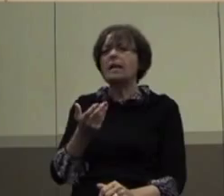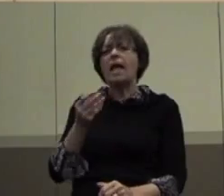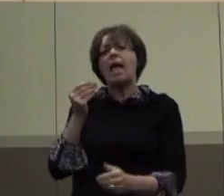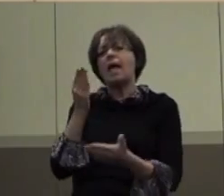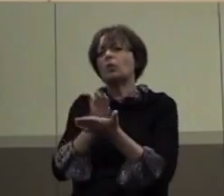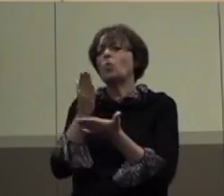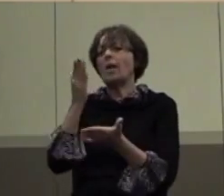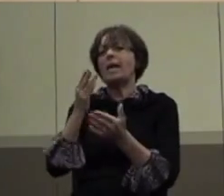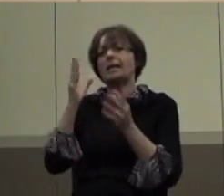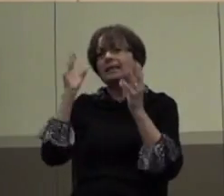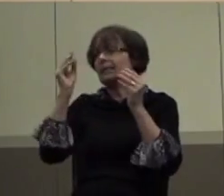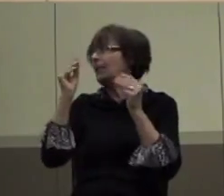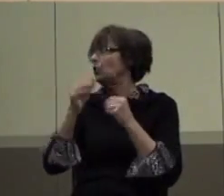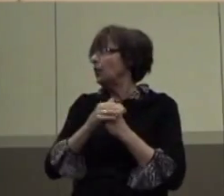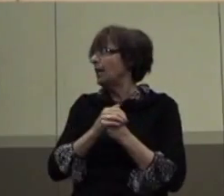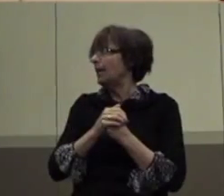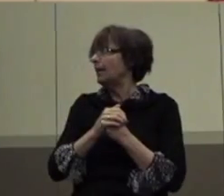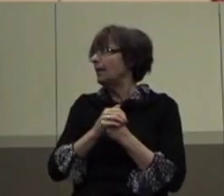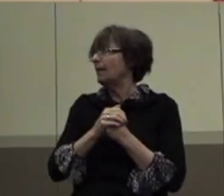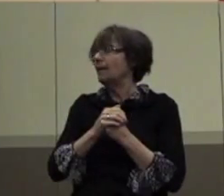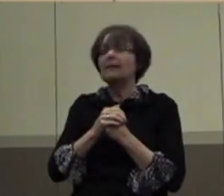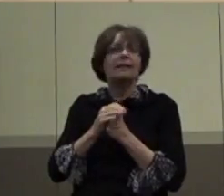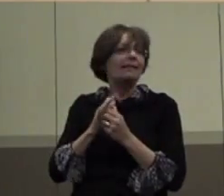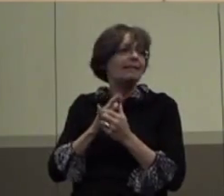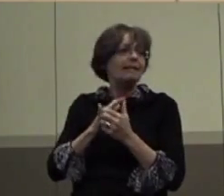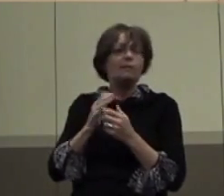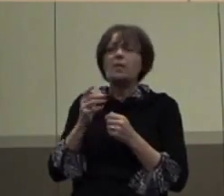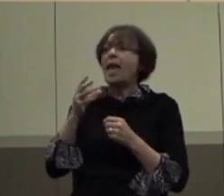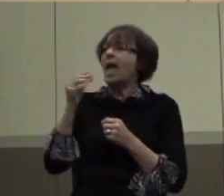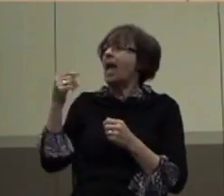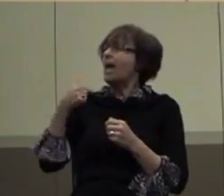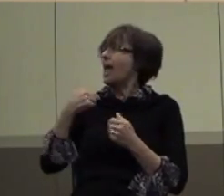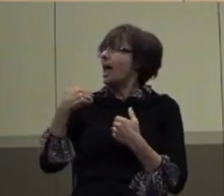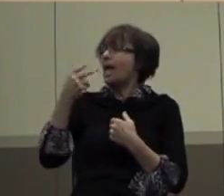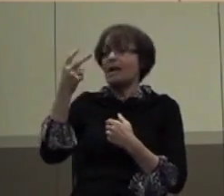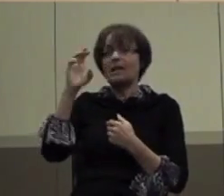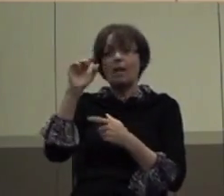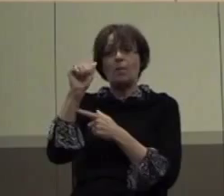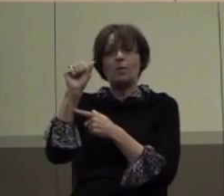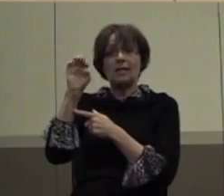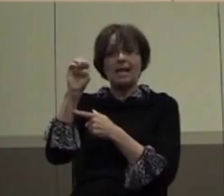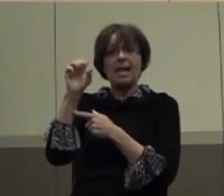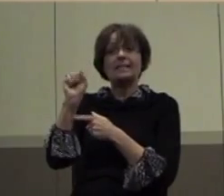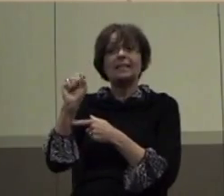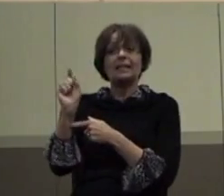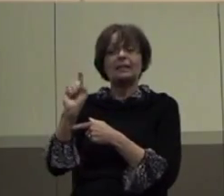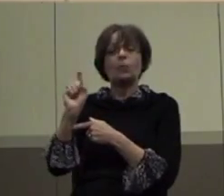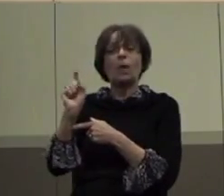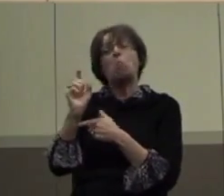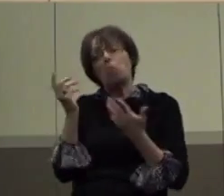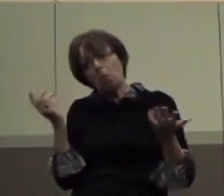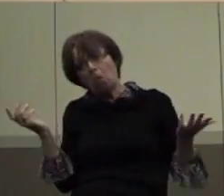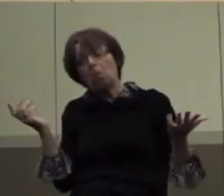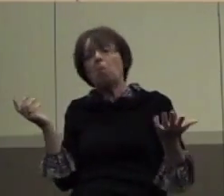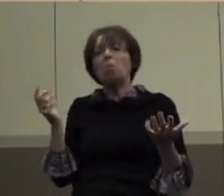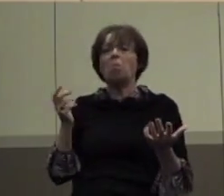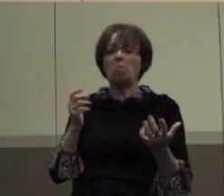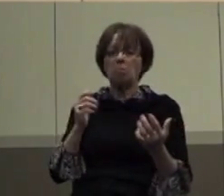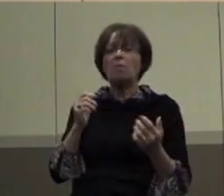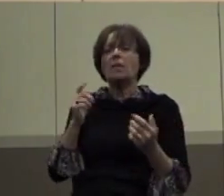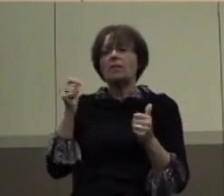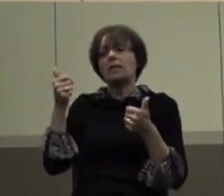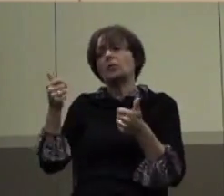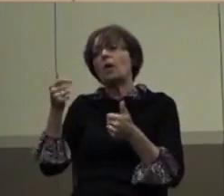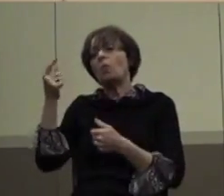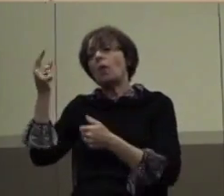teaching, unless maybe that's the right answer. And I had a couple of cases where it's been, okay, that's great. I had one teacher